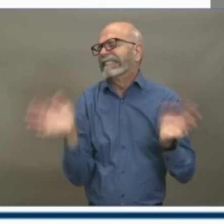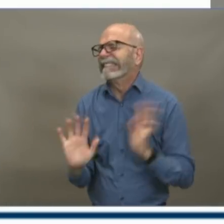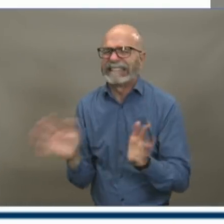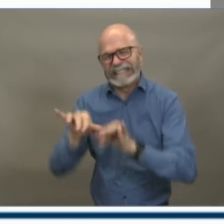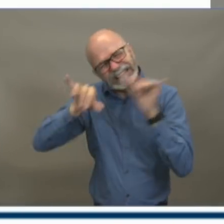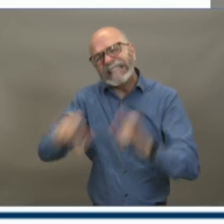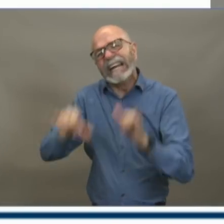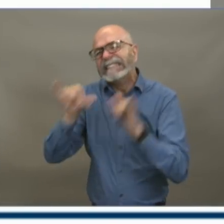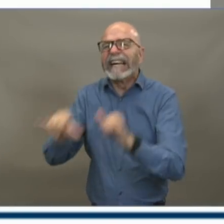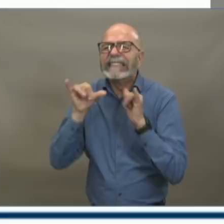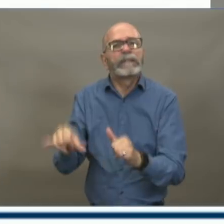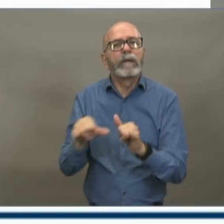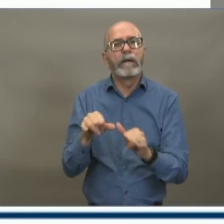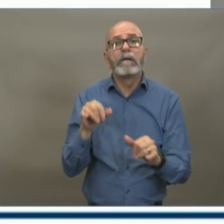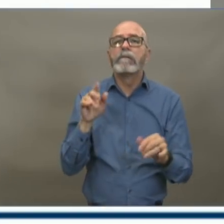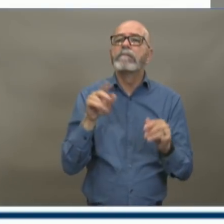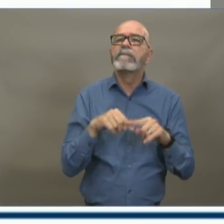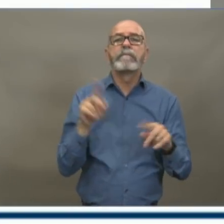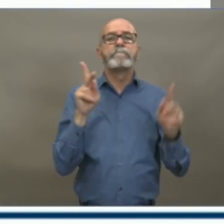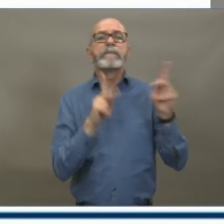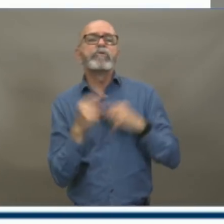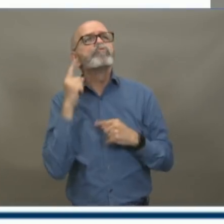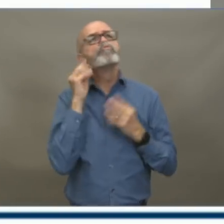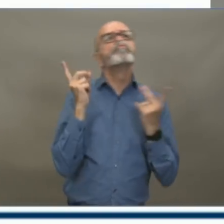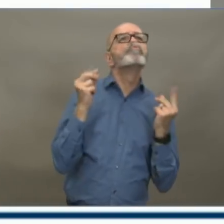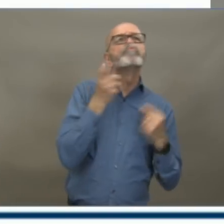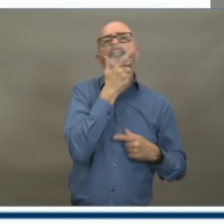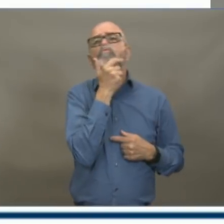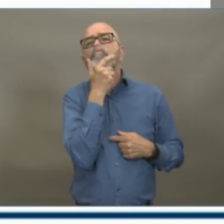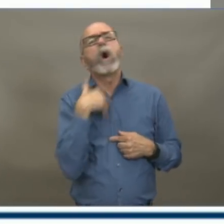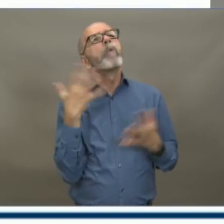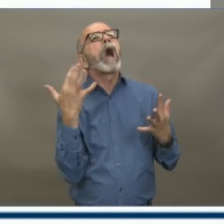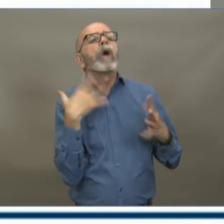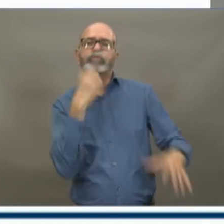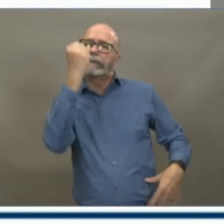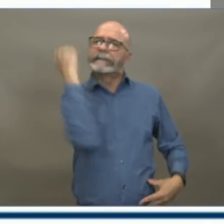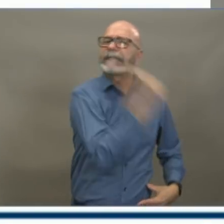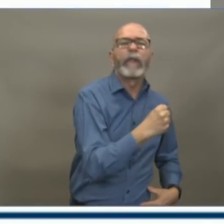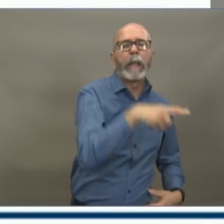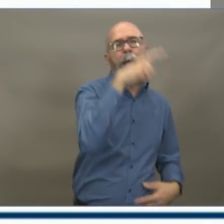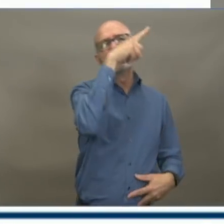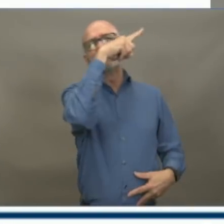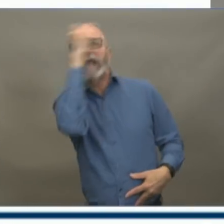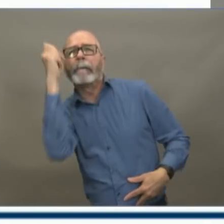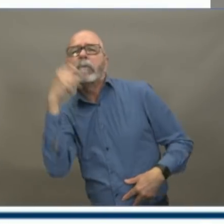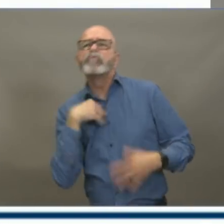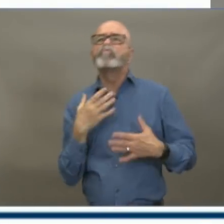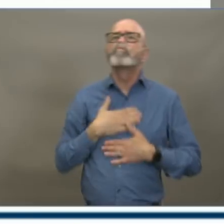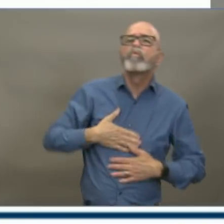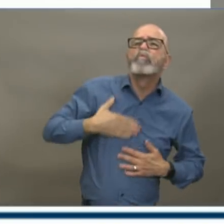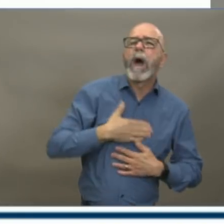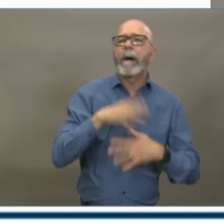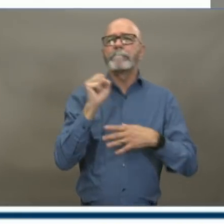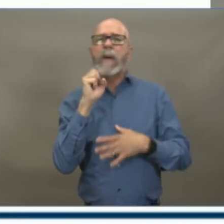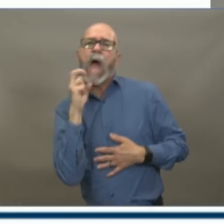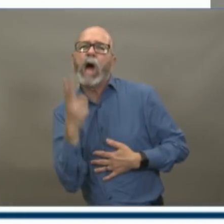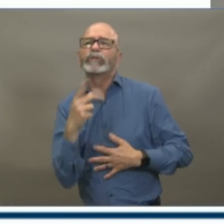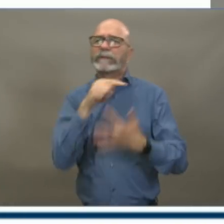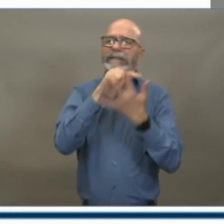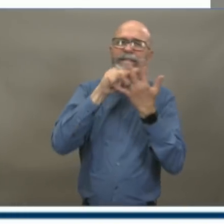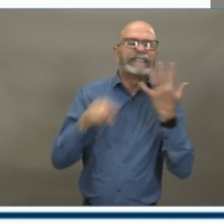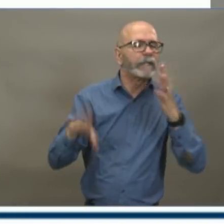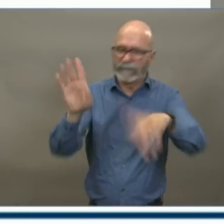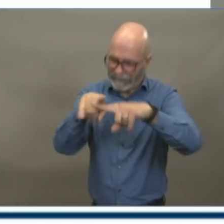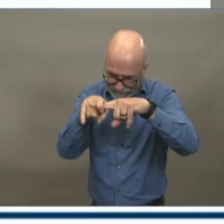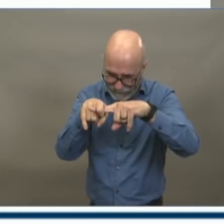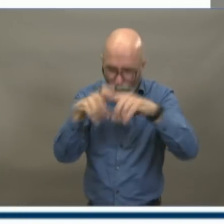this winter and how they can get a test before they go. That is wrong. I cannot stress enough that now is not the time